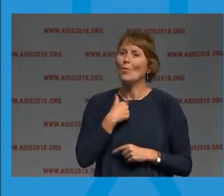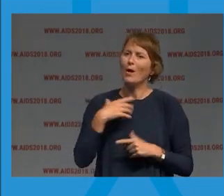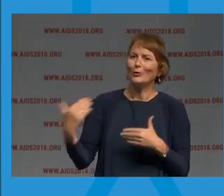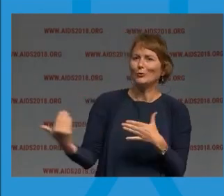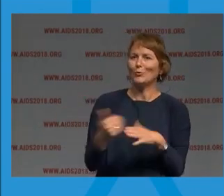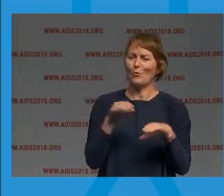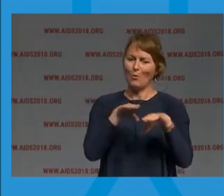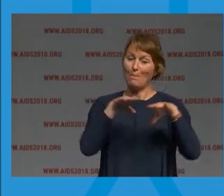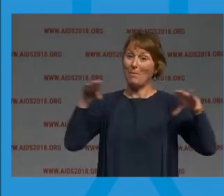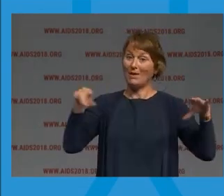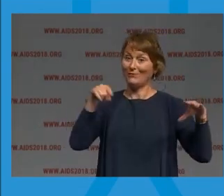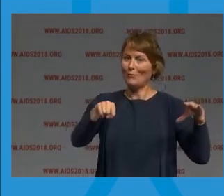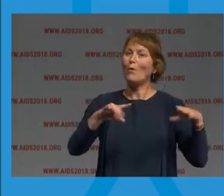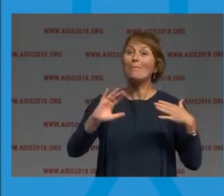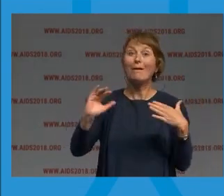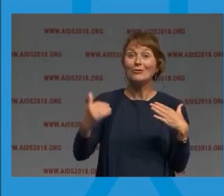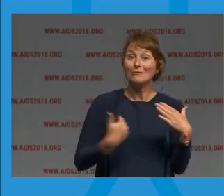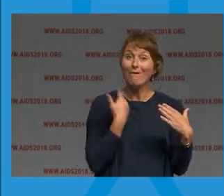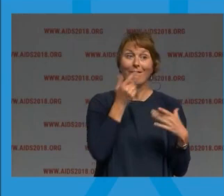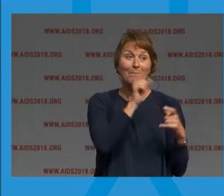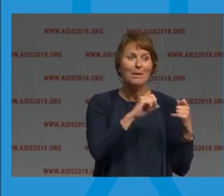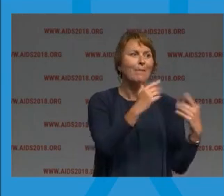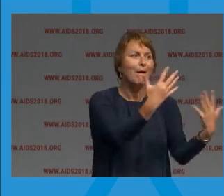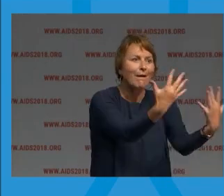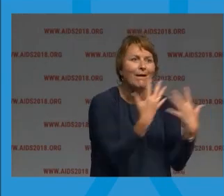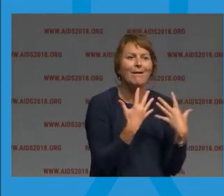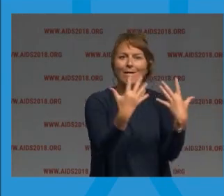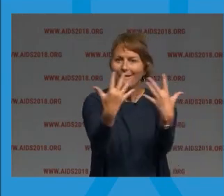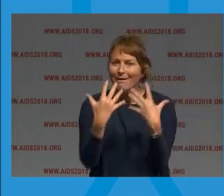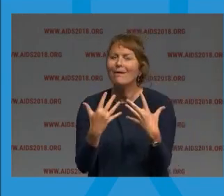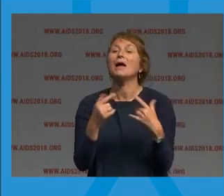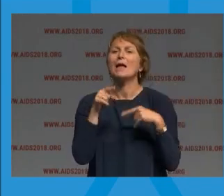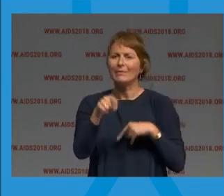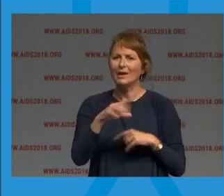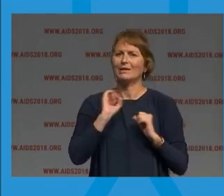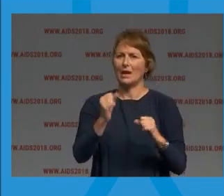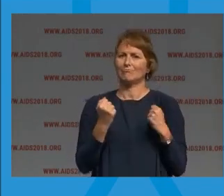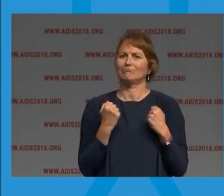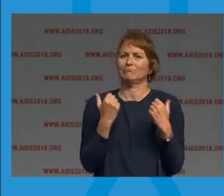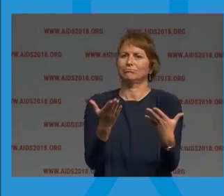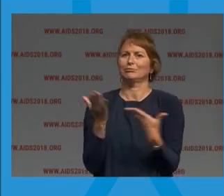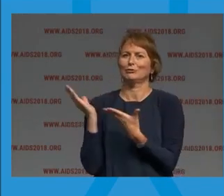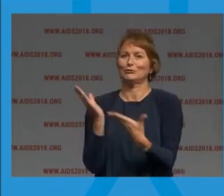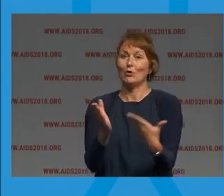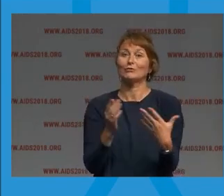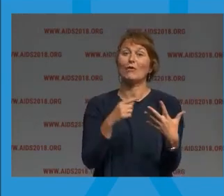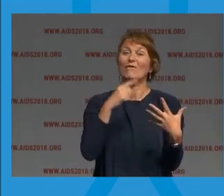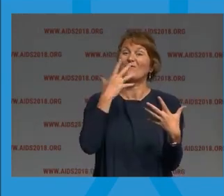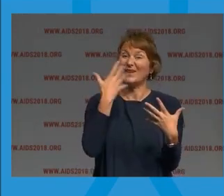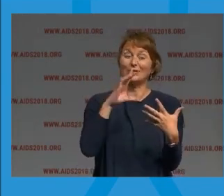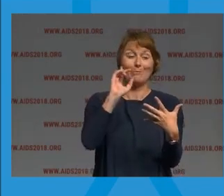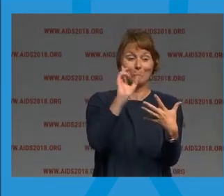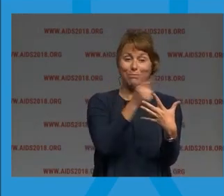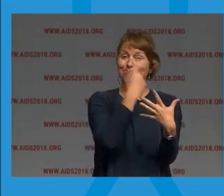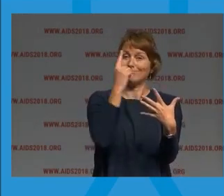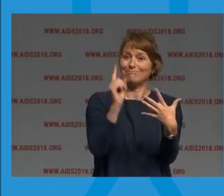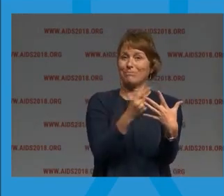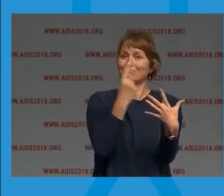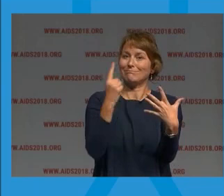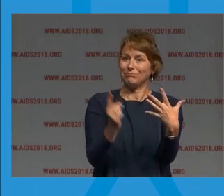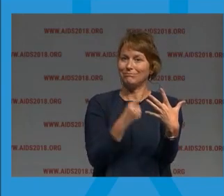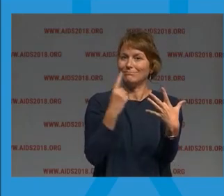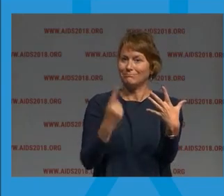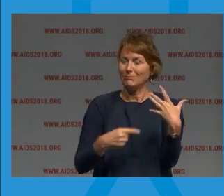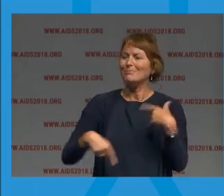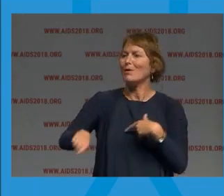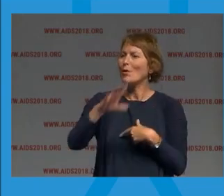the services that they rely on. When we do all of this, we succeed in developing approaches that make